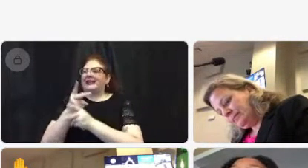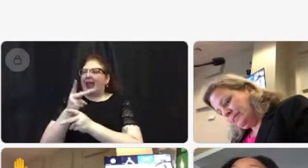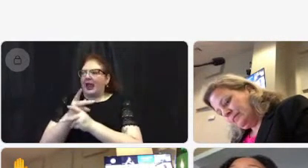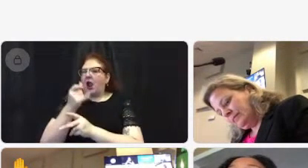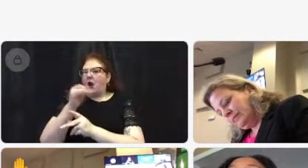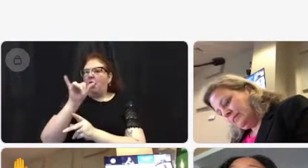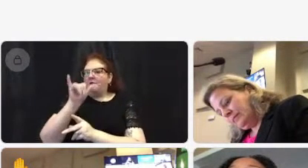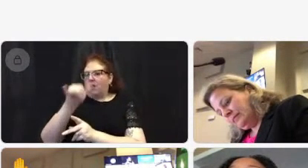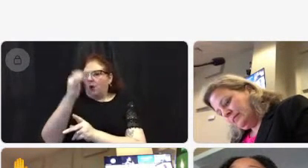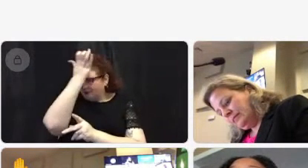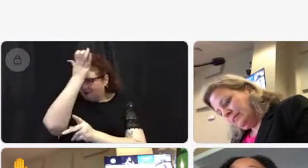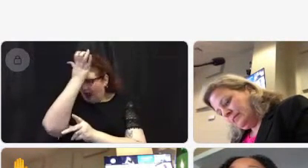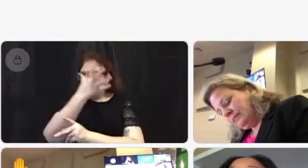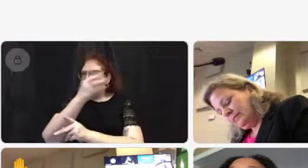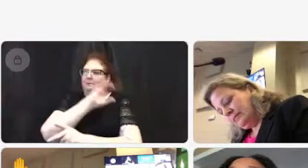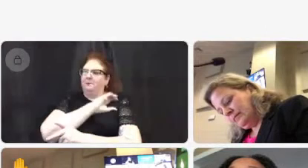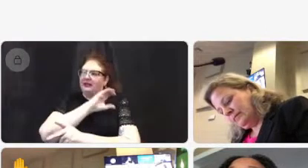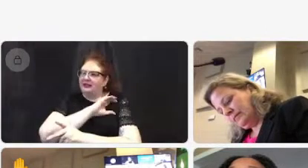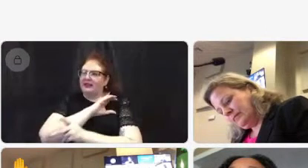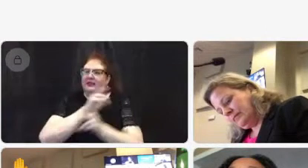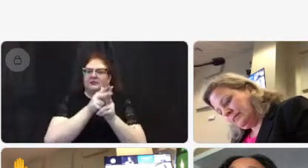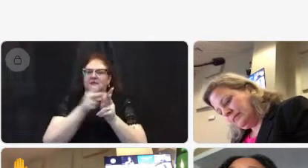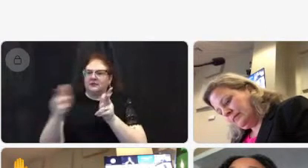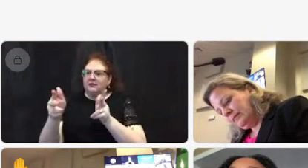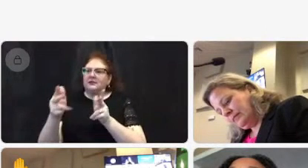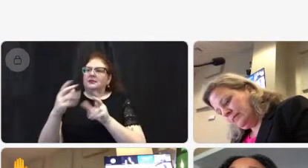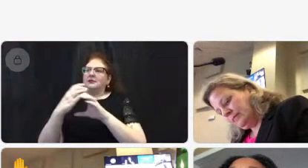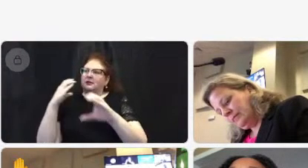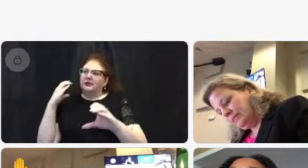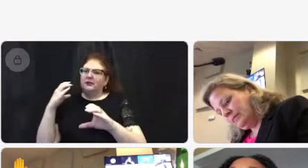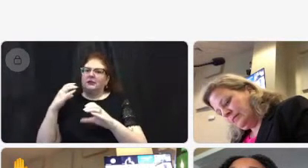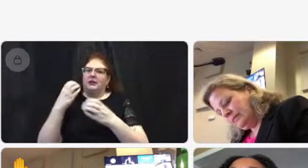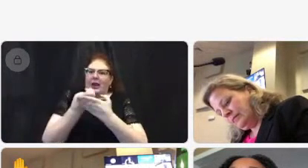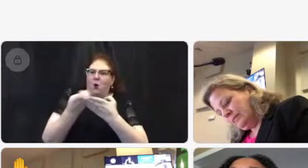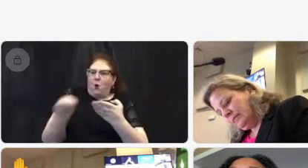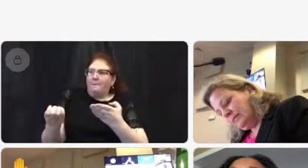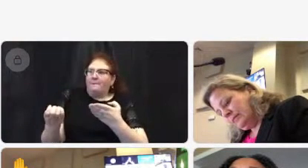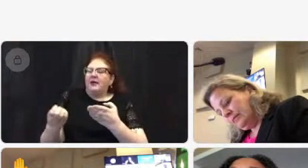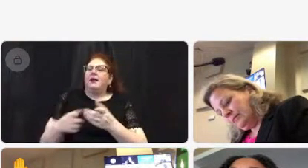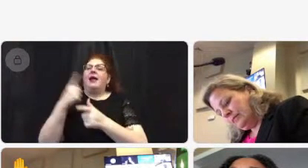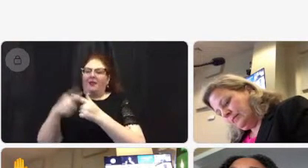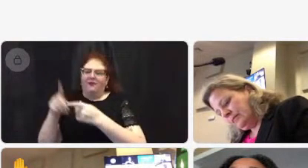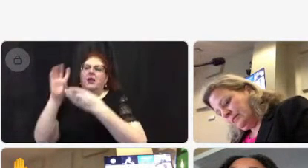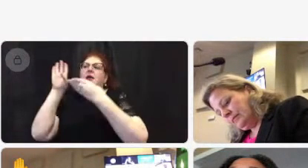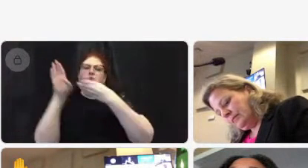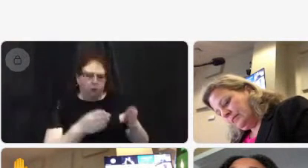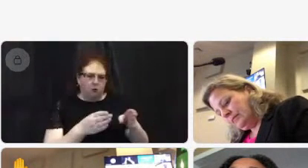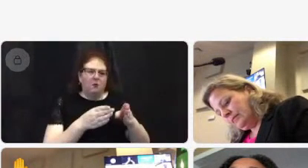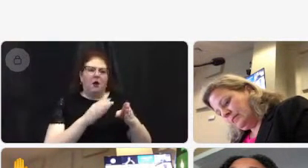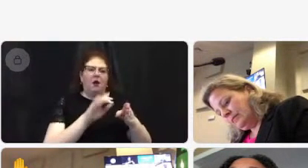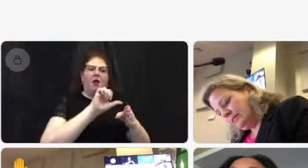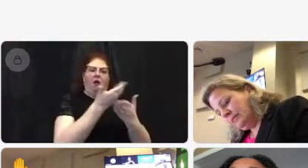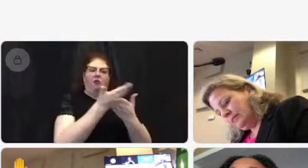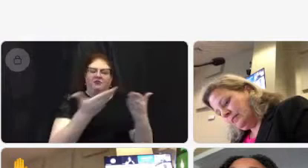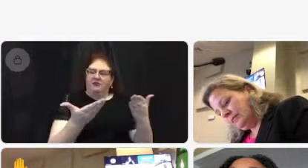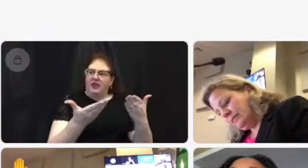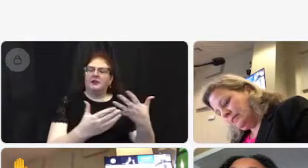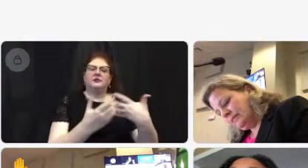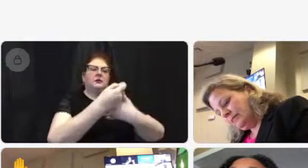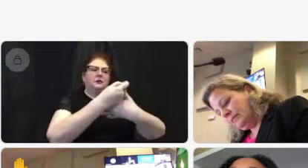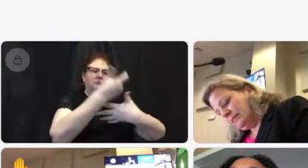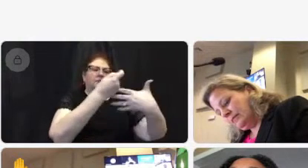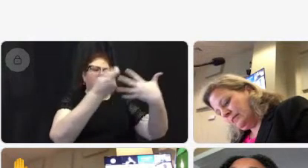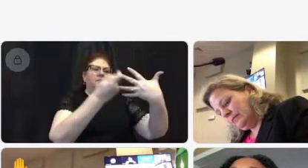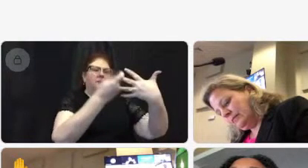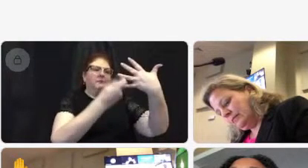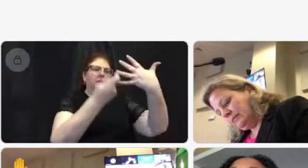police, apparatus, equipment, and then let's get these other things done in an orderly fashion. Right, I agree with